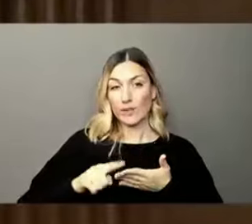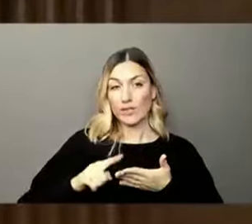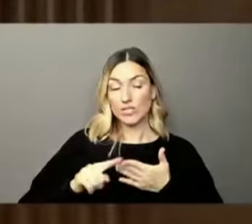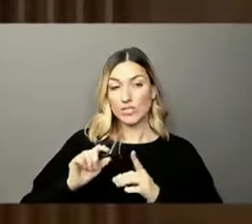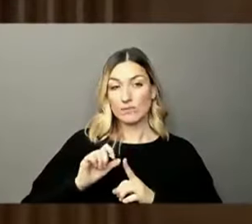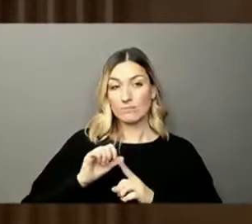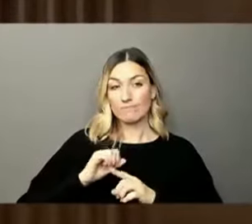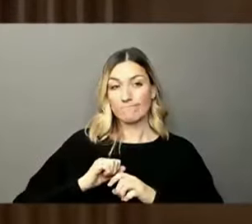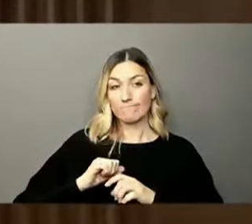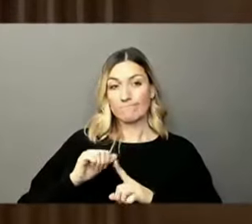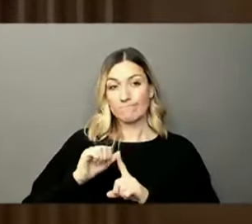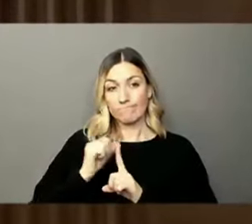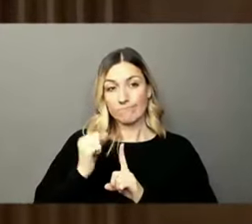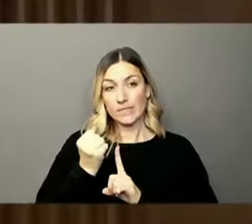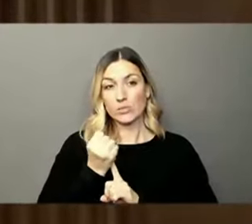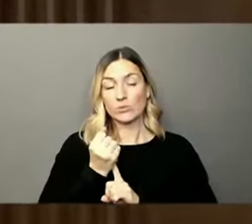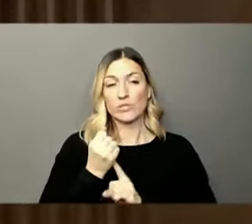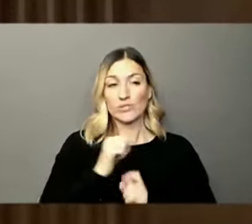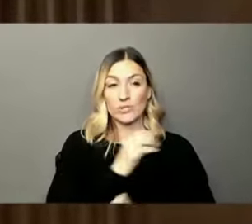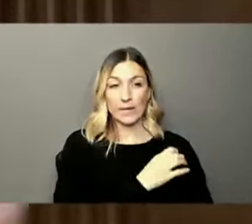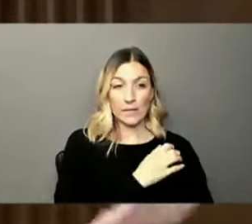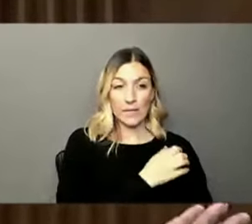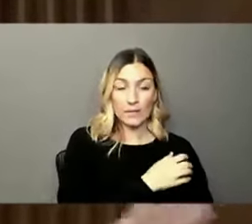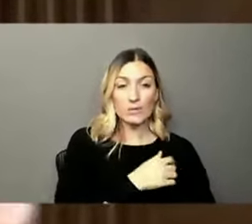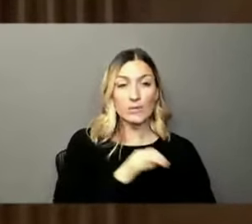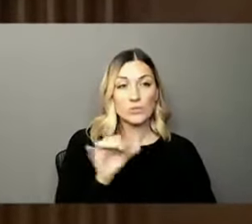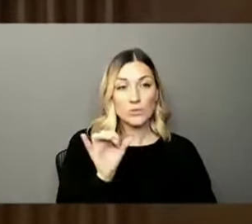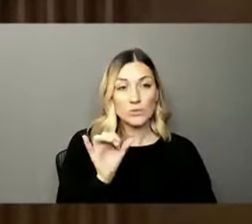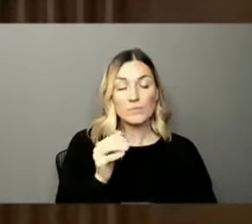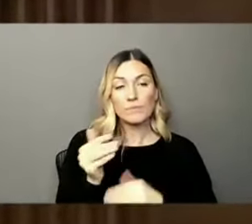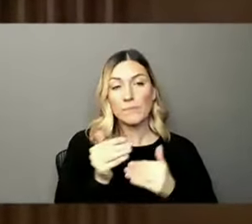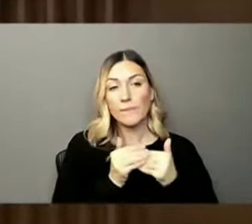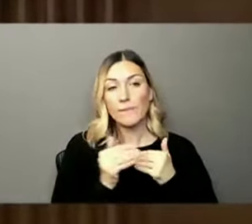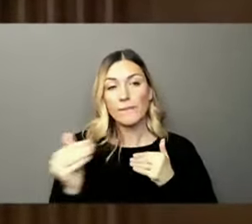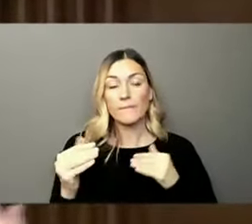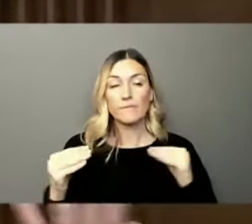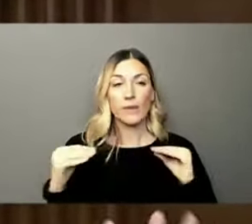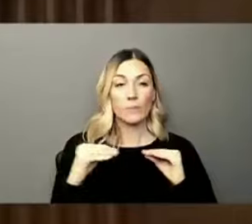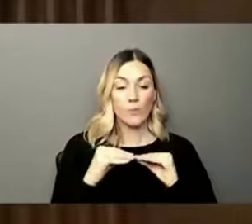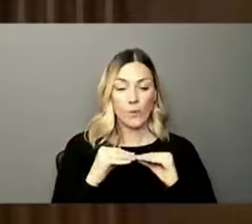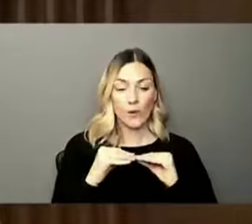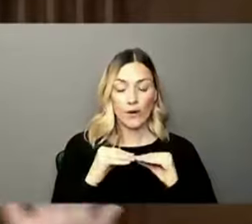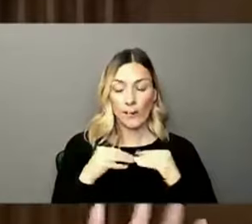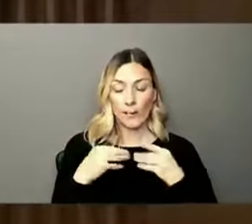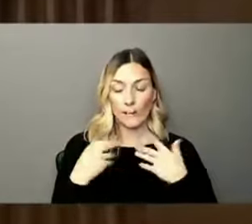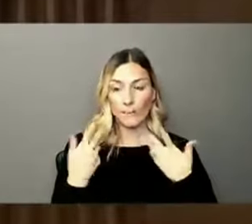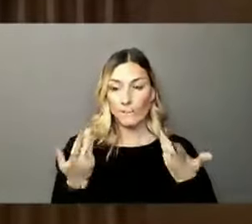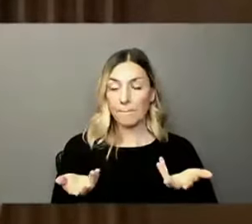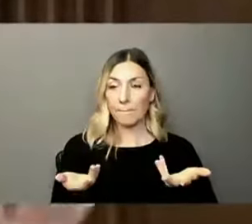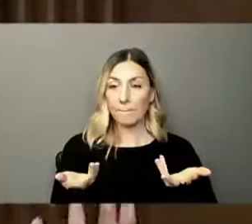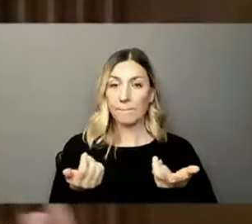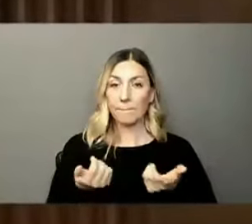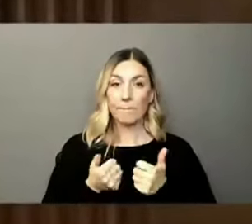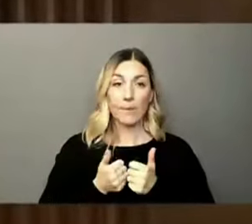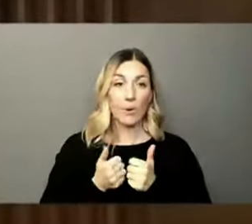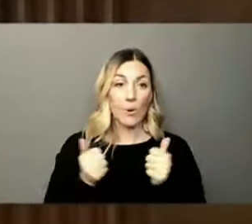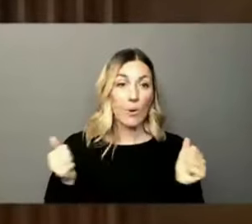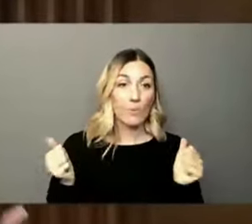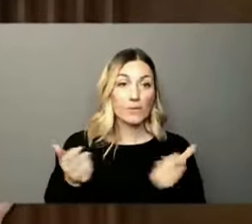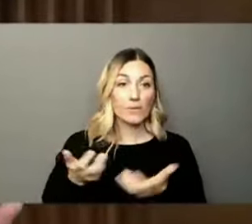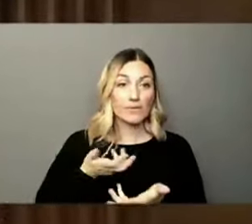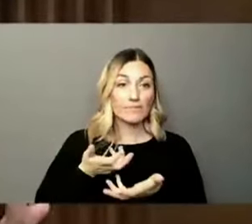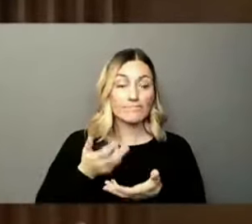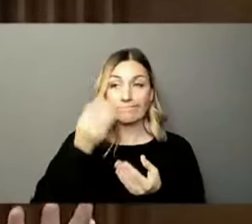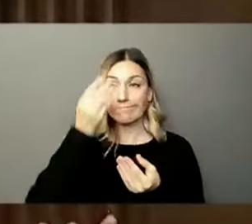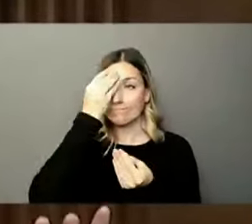settings. But I think moving forward, having more open engagement and data transfer and being